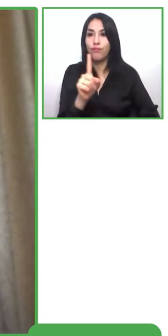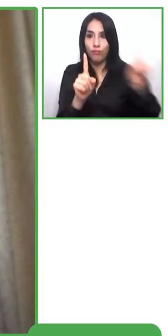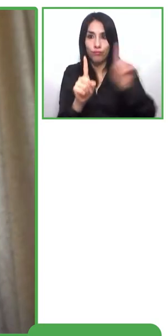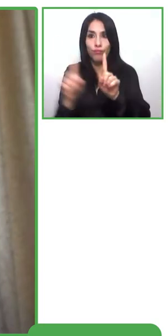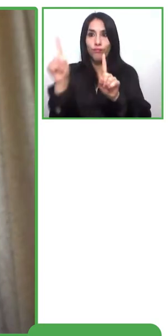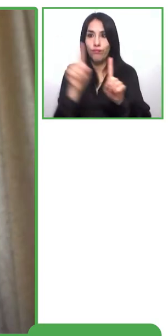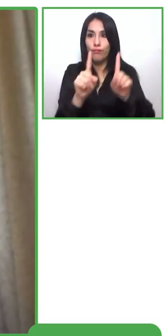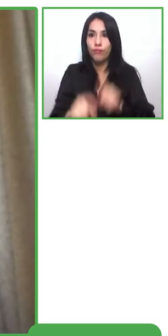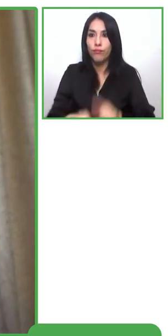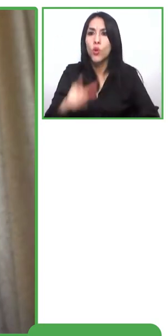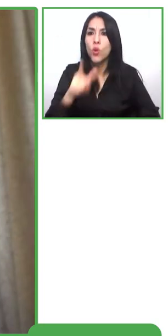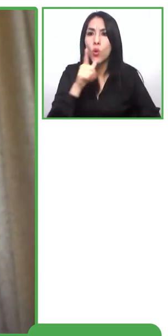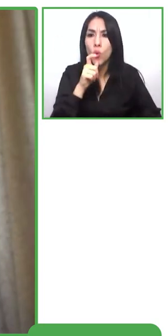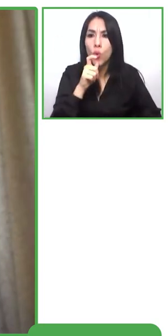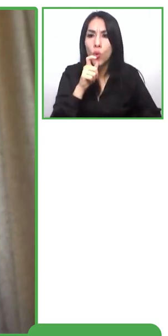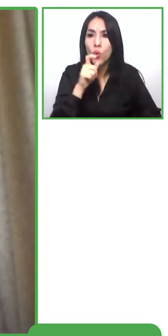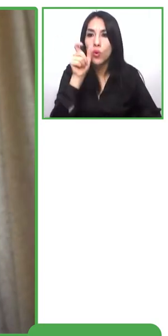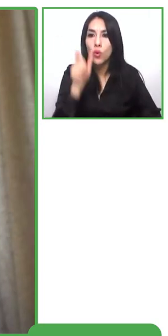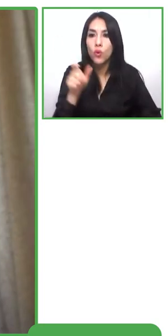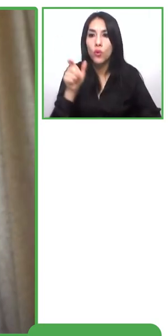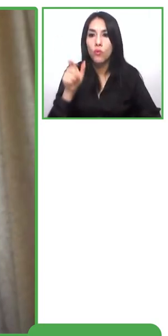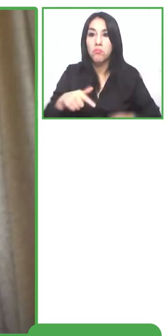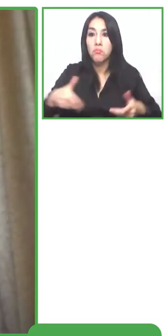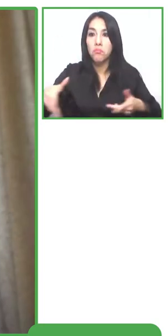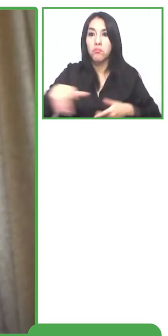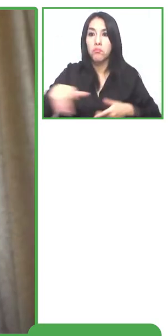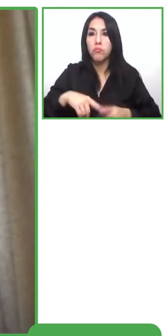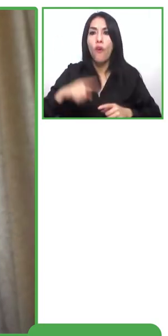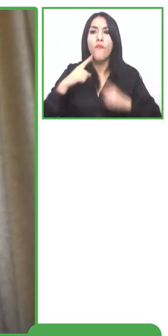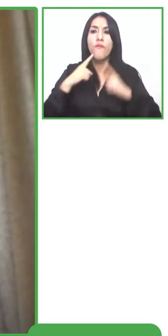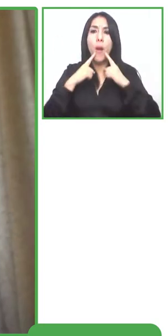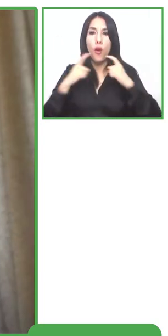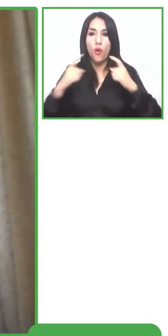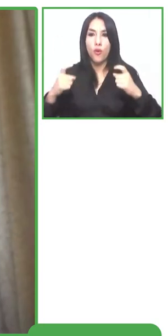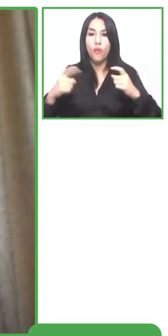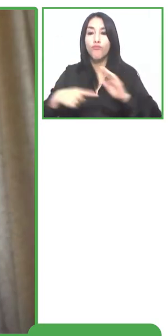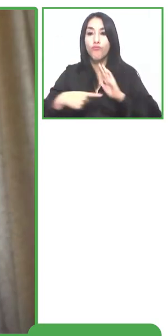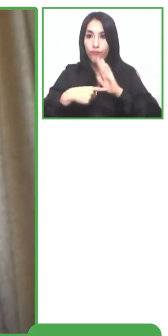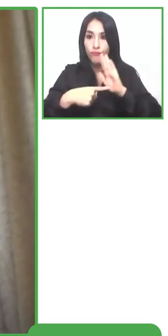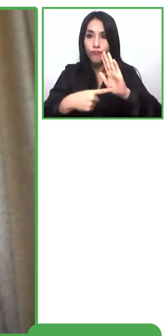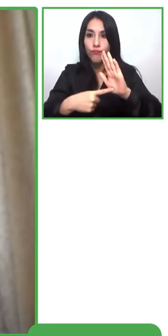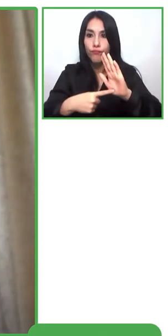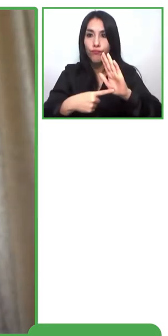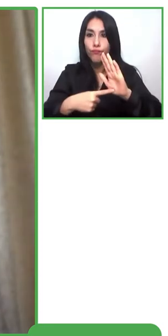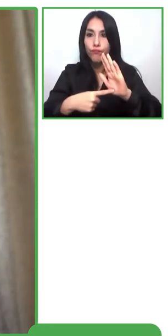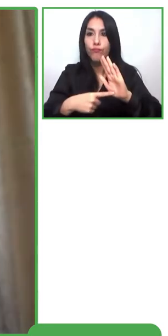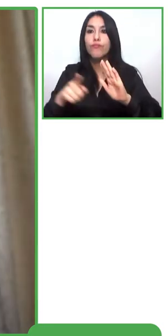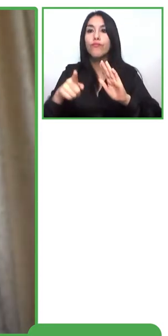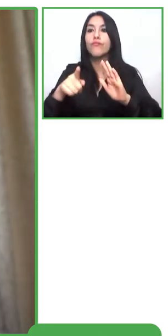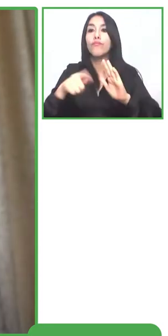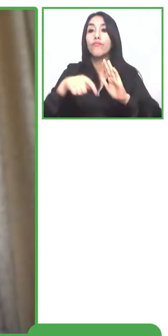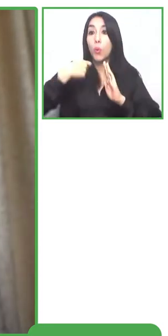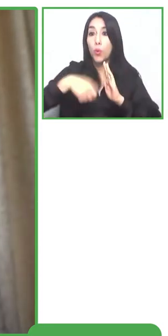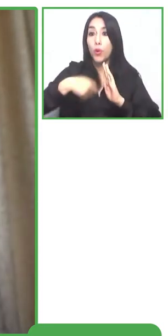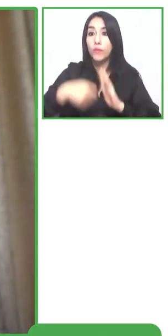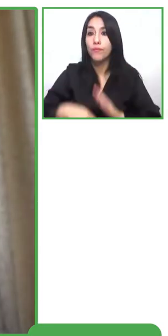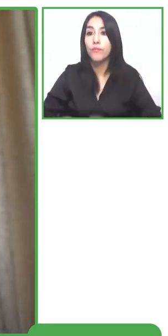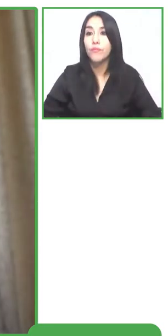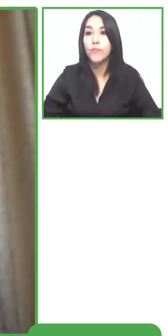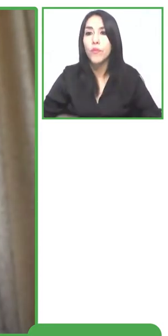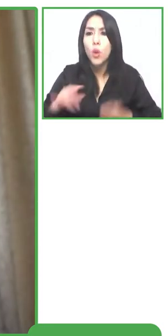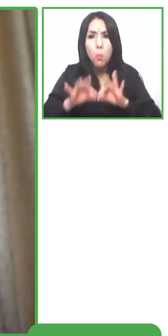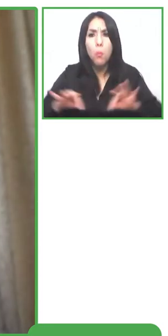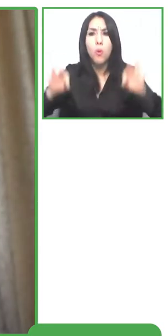we have several experts who will share very interesting projects, very relevant projects that have been developed throughout